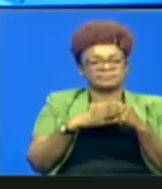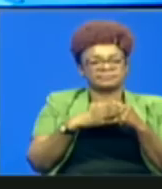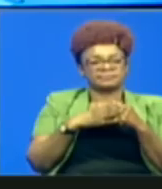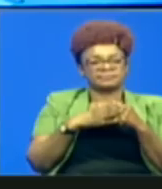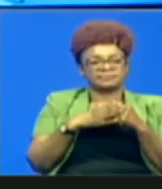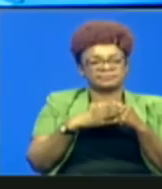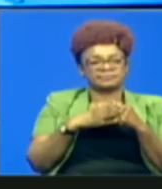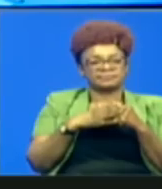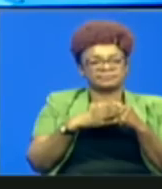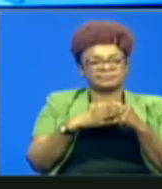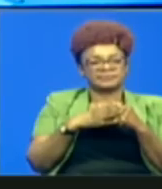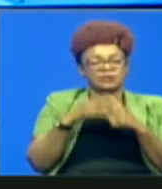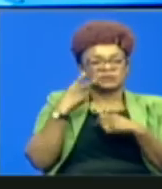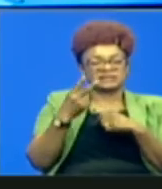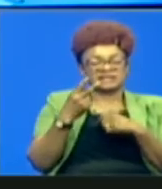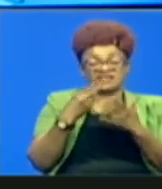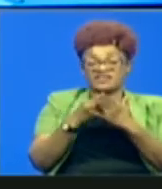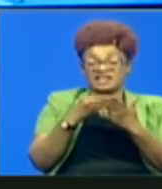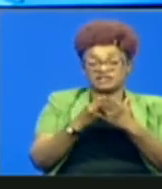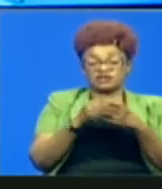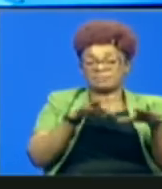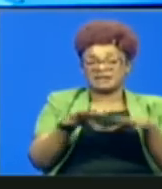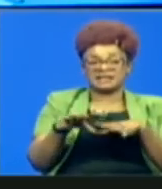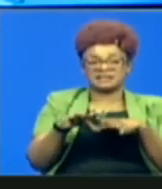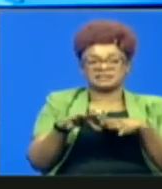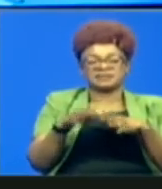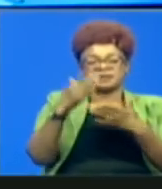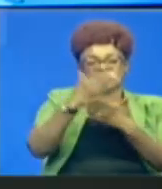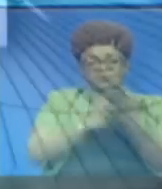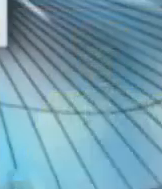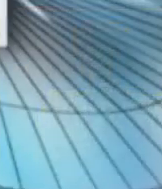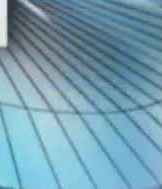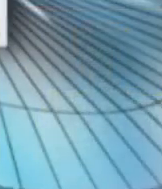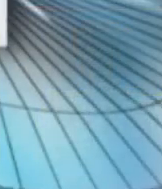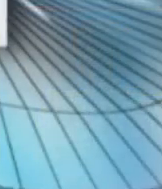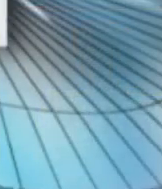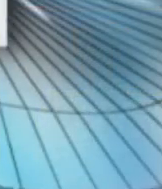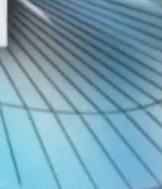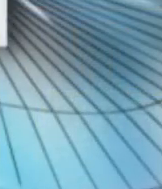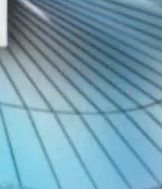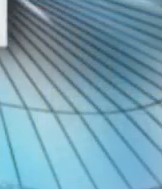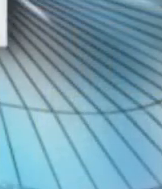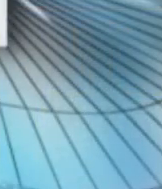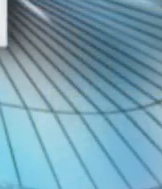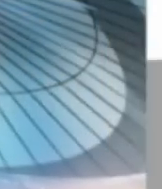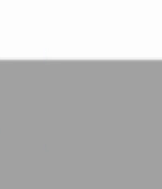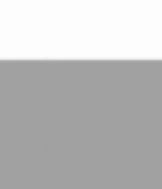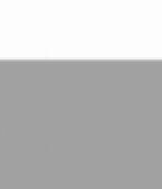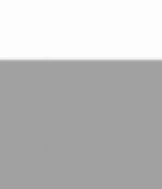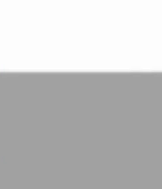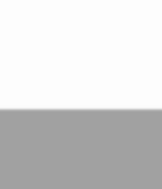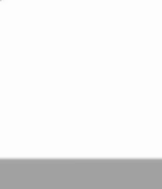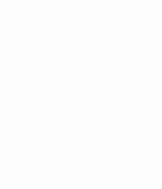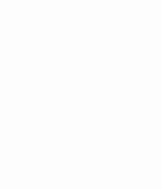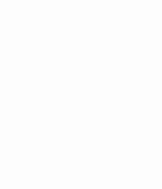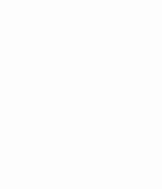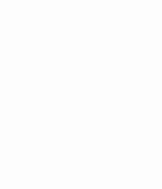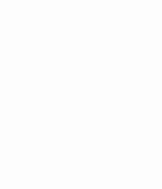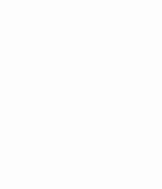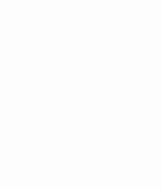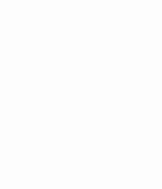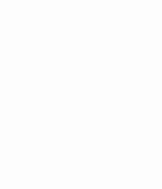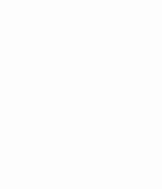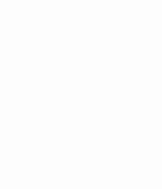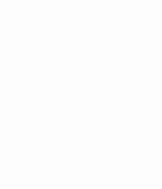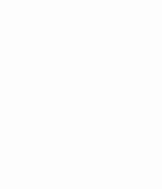Time to see how the financial markets did. It's time for the financial report. NTV Financial Report, in association with